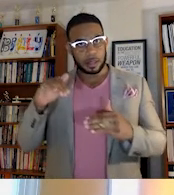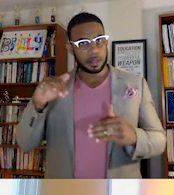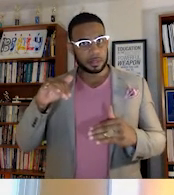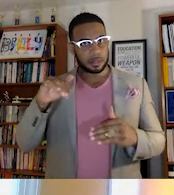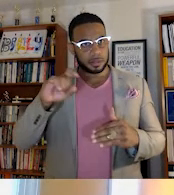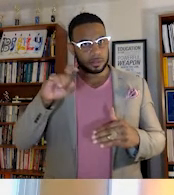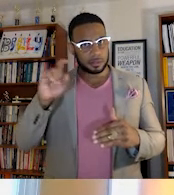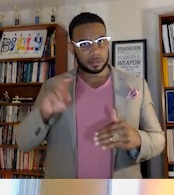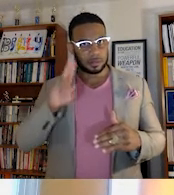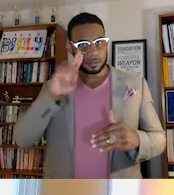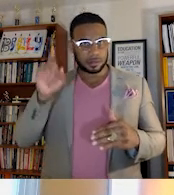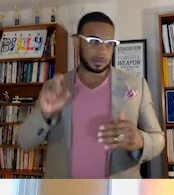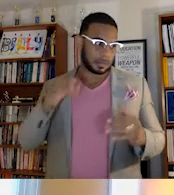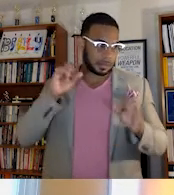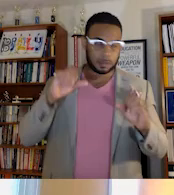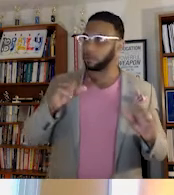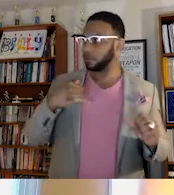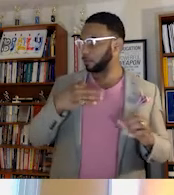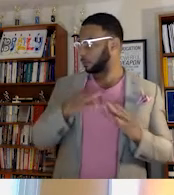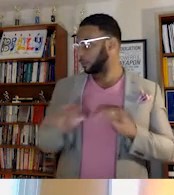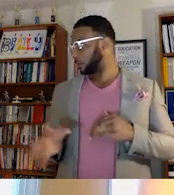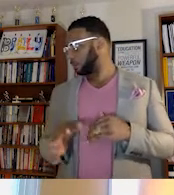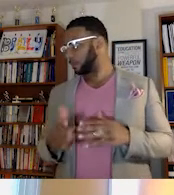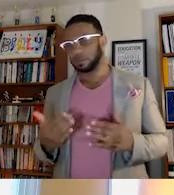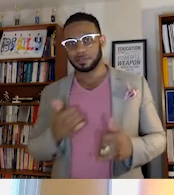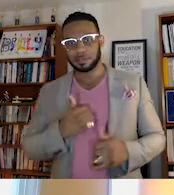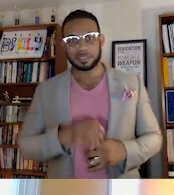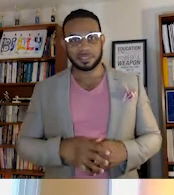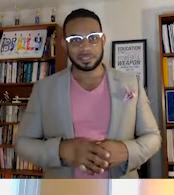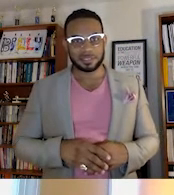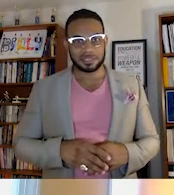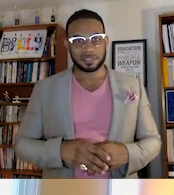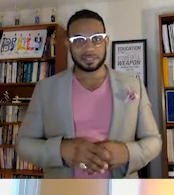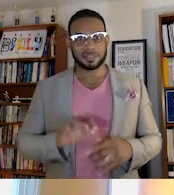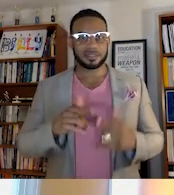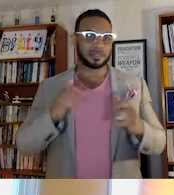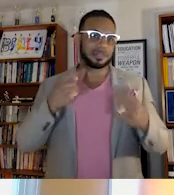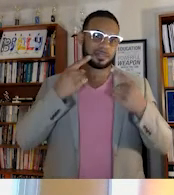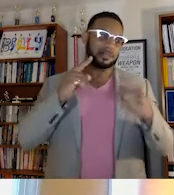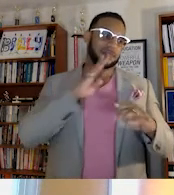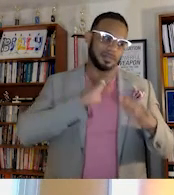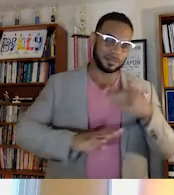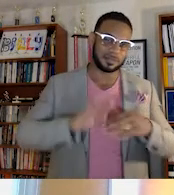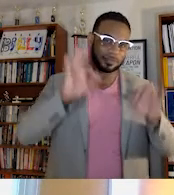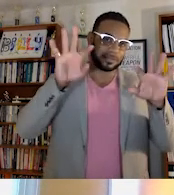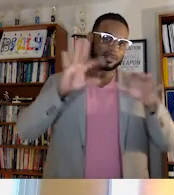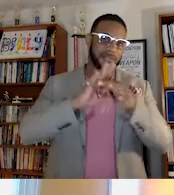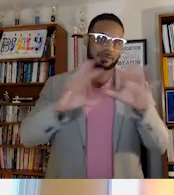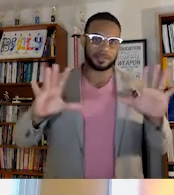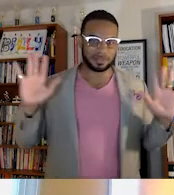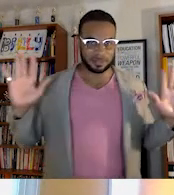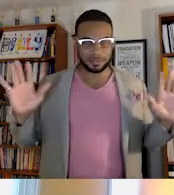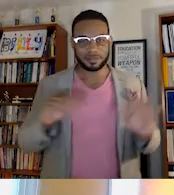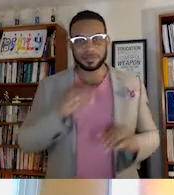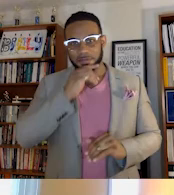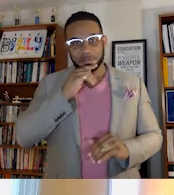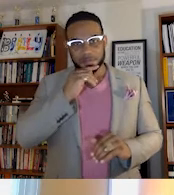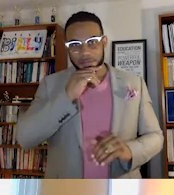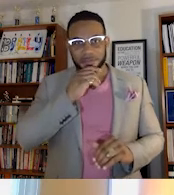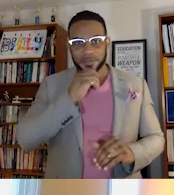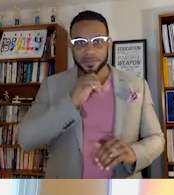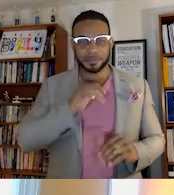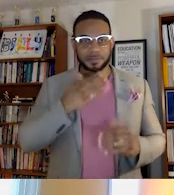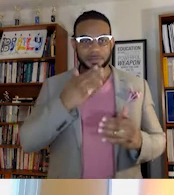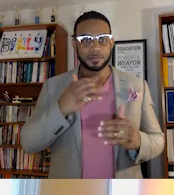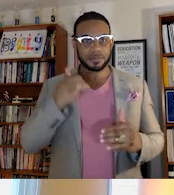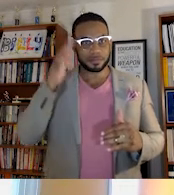that's amazing. Oh, did I let that slip? That was a bit of a humble brag, but we're a- gonna let it go. We're gonna let it keep on coming. I